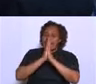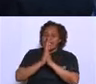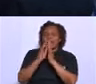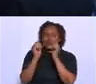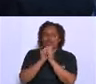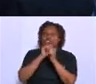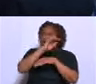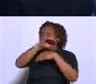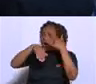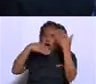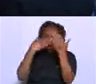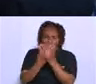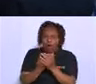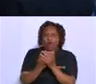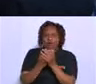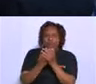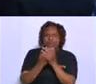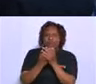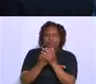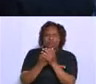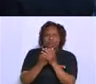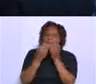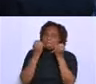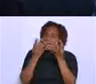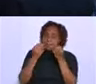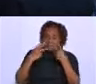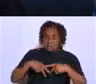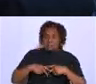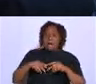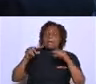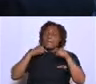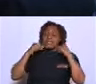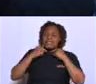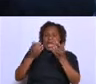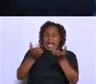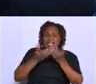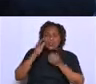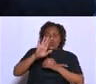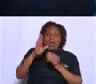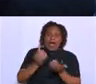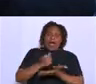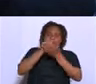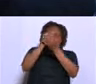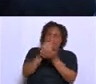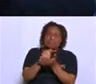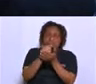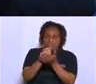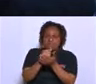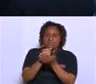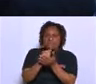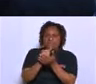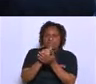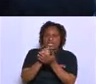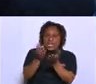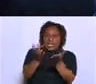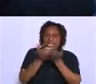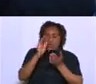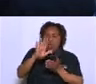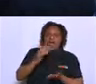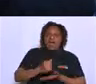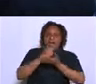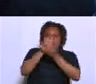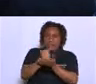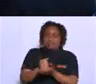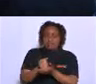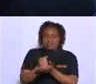can. Pastors, tumeomba na watu wote tulivyoweza. Pastors, I need your help. Wachungaji nahitaji msaada wenu. Nahitaji msaada wenu wachungaji. Come into